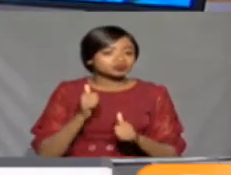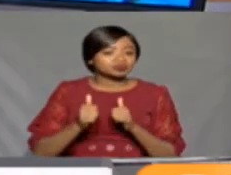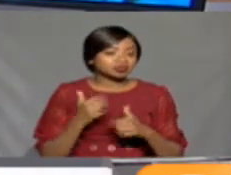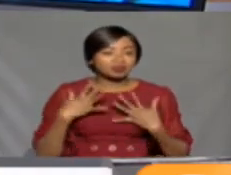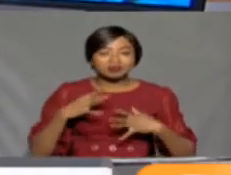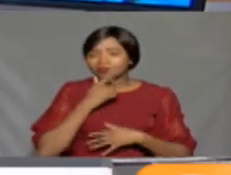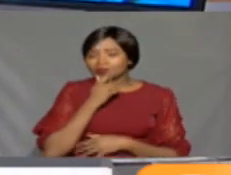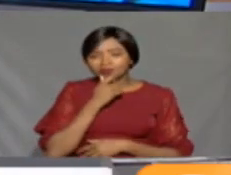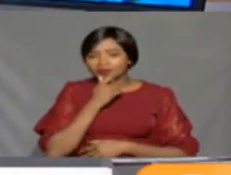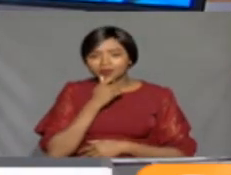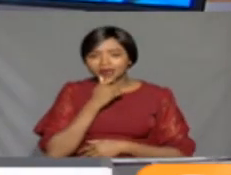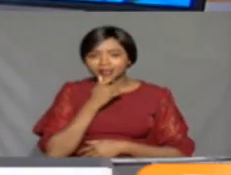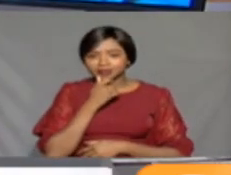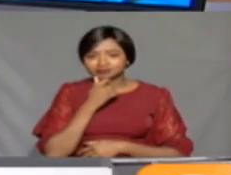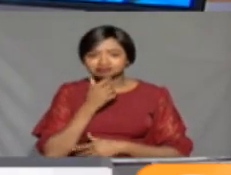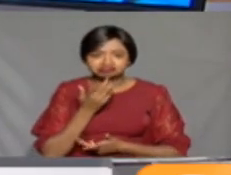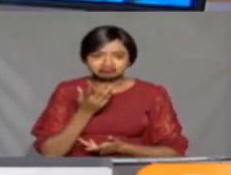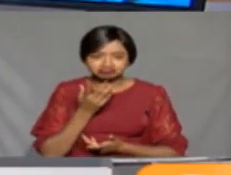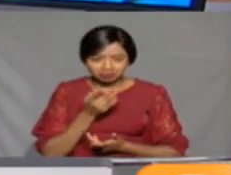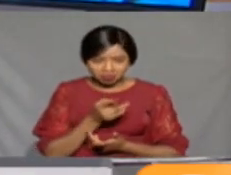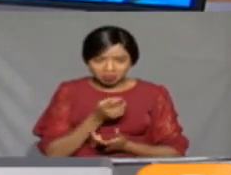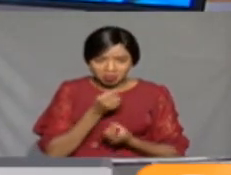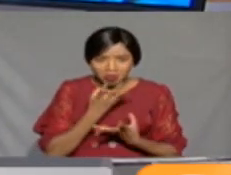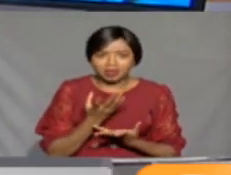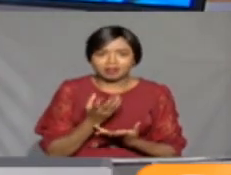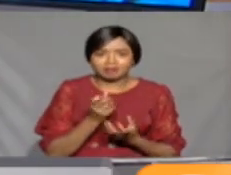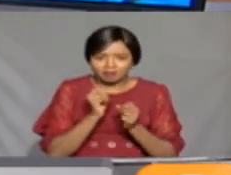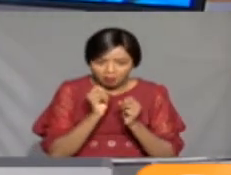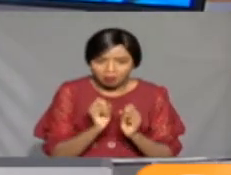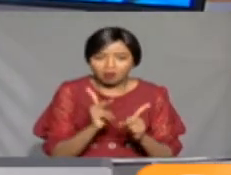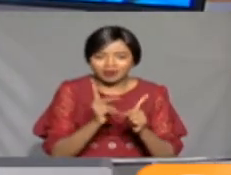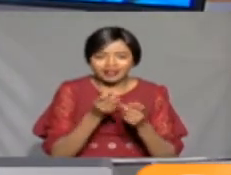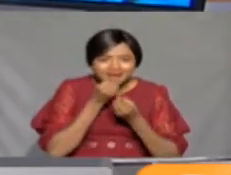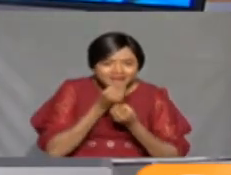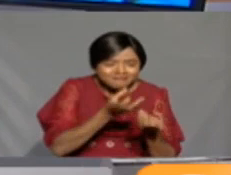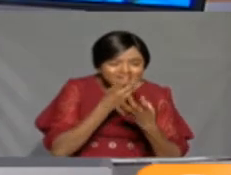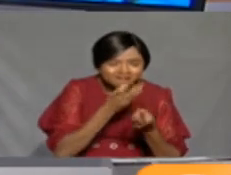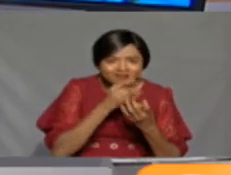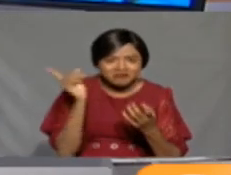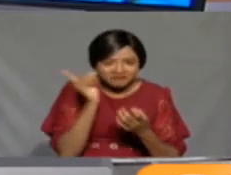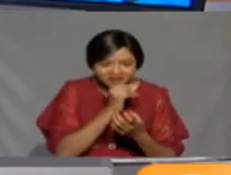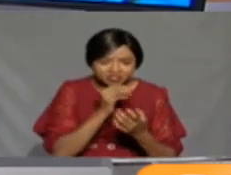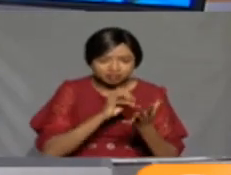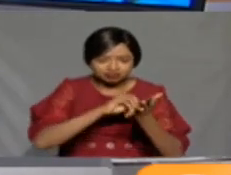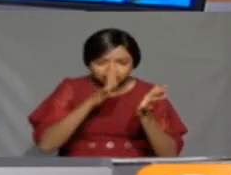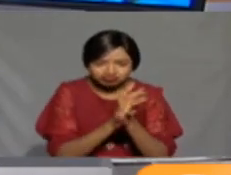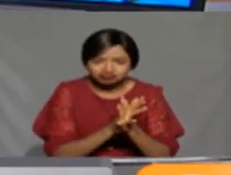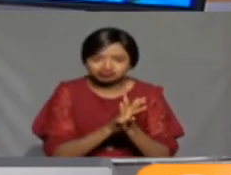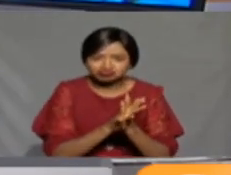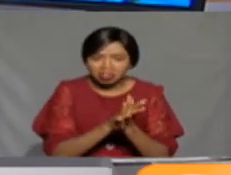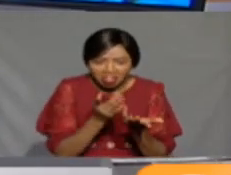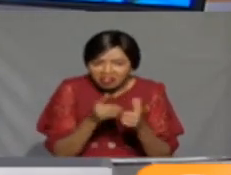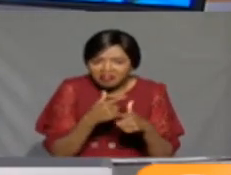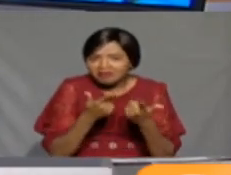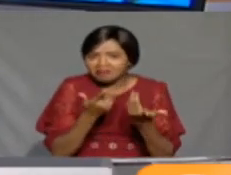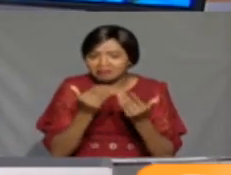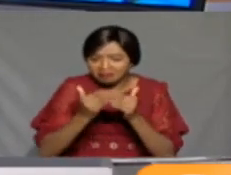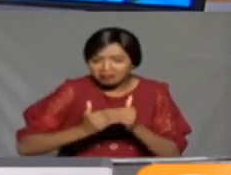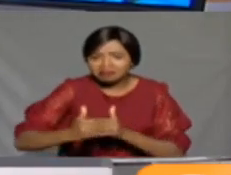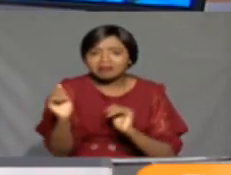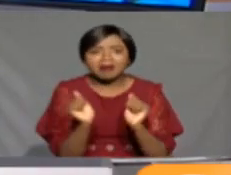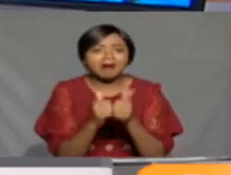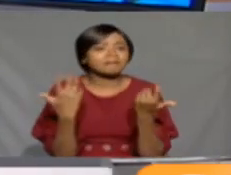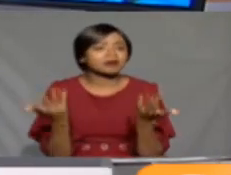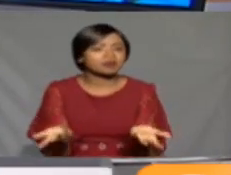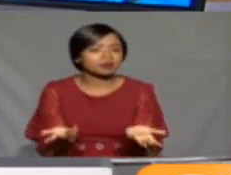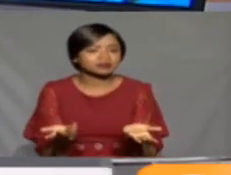asking, what will happen to the data? And we pose this question to the Director of Population Statistics at the Kenya National Bureau